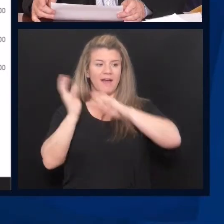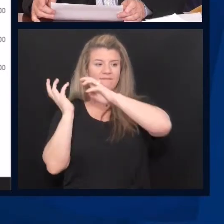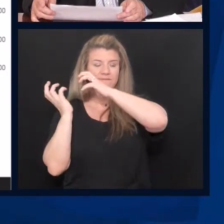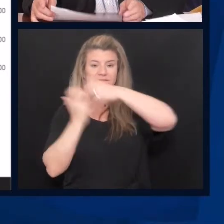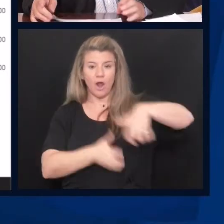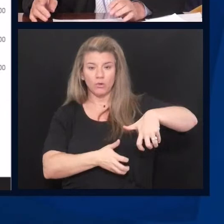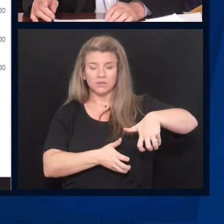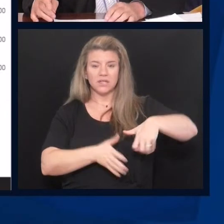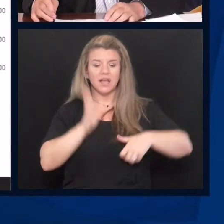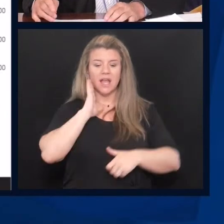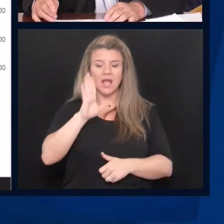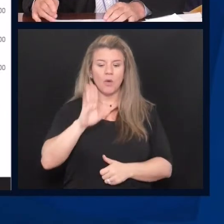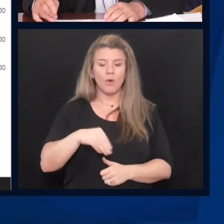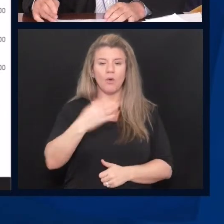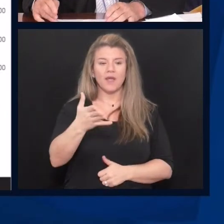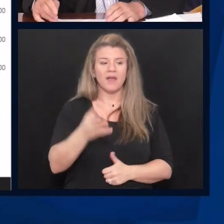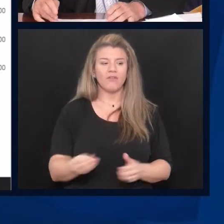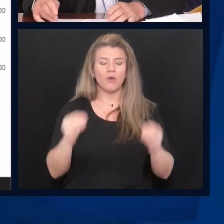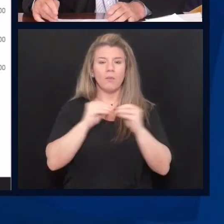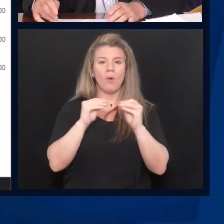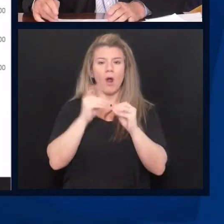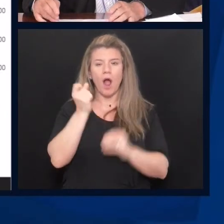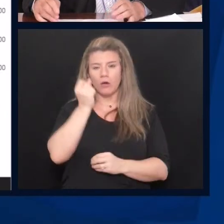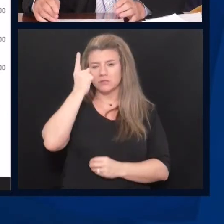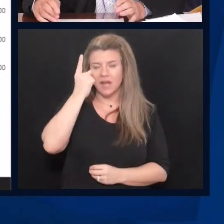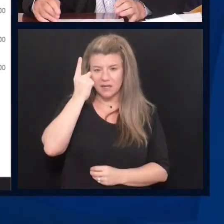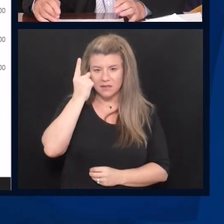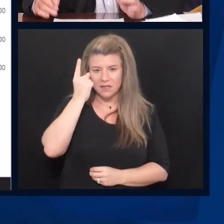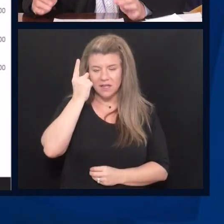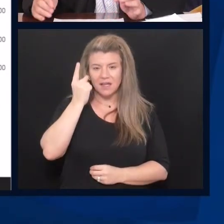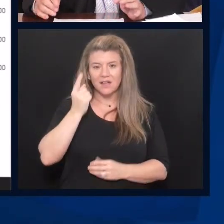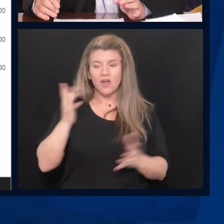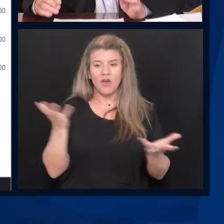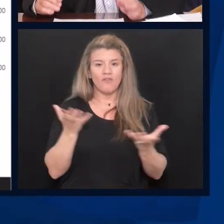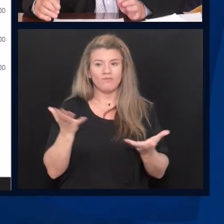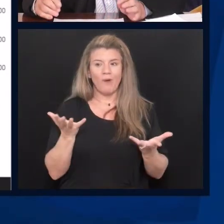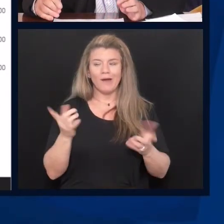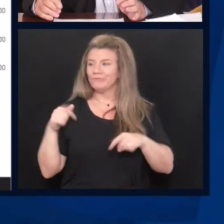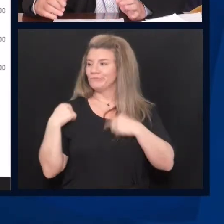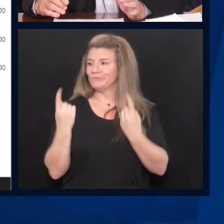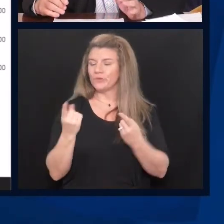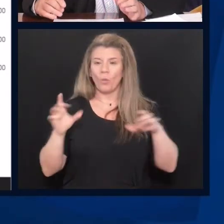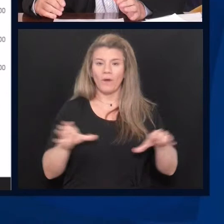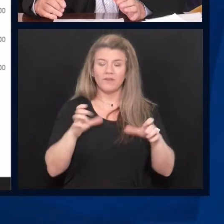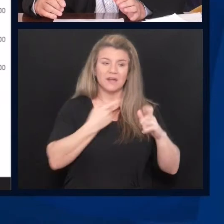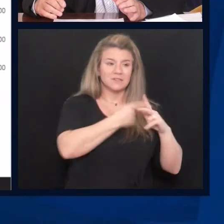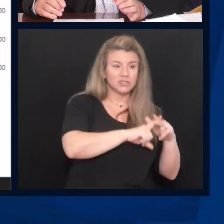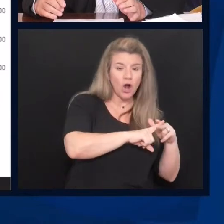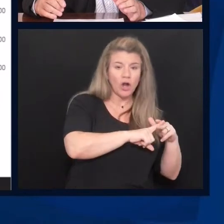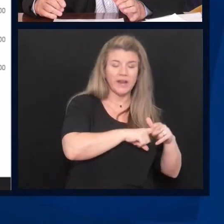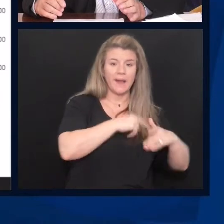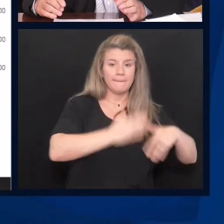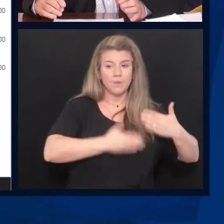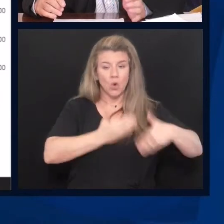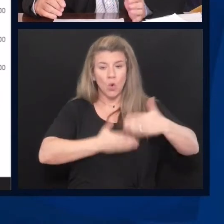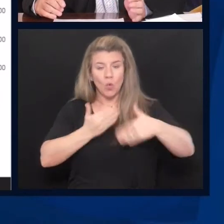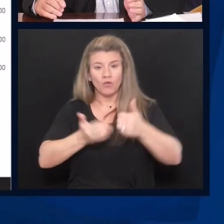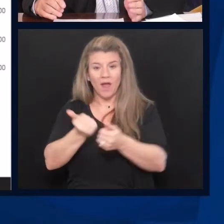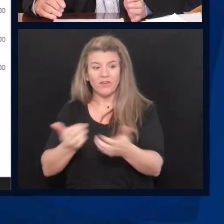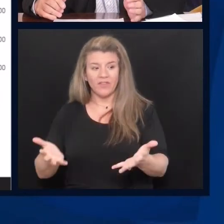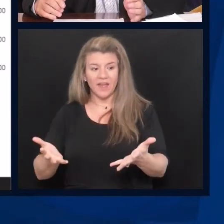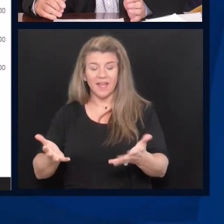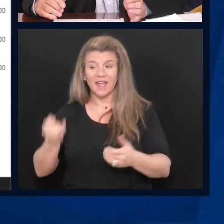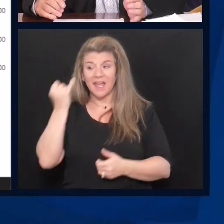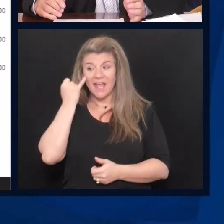it'll give you a better understanding of what we've done, where we started, where we moved to, and everything.